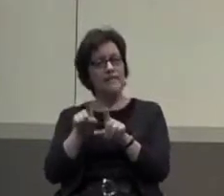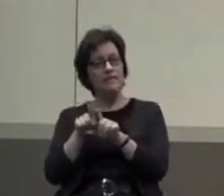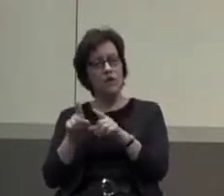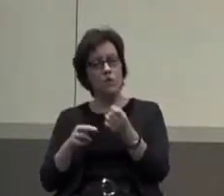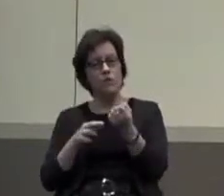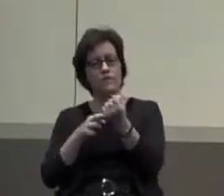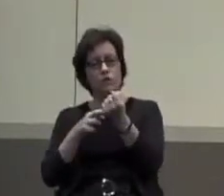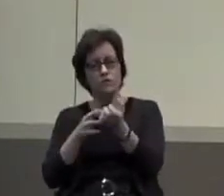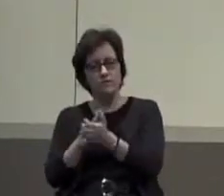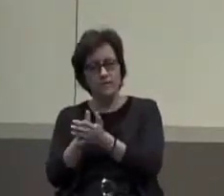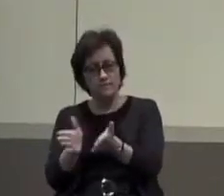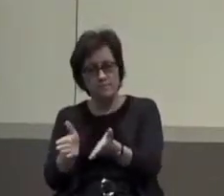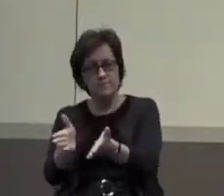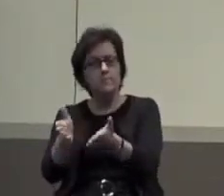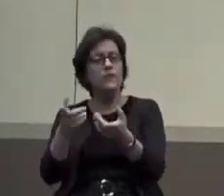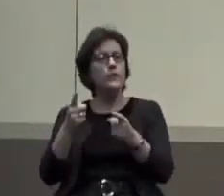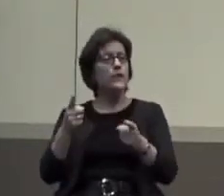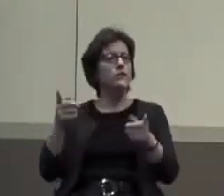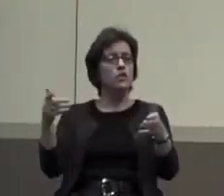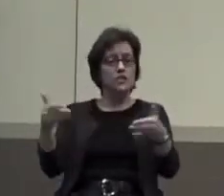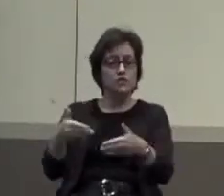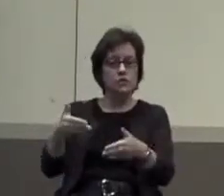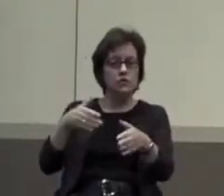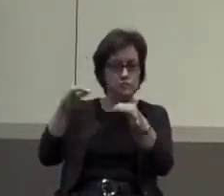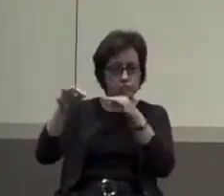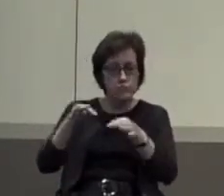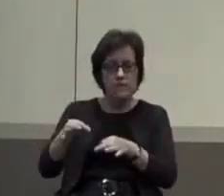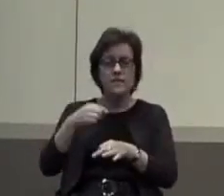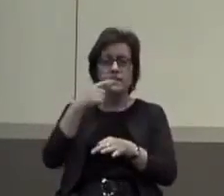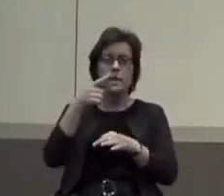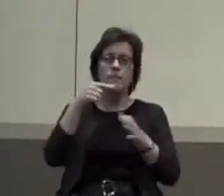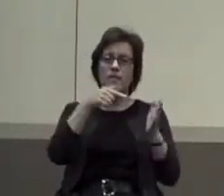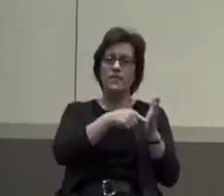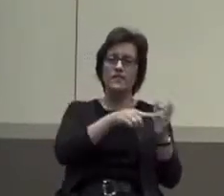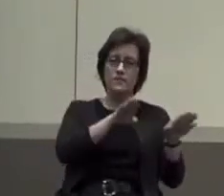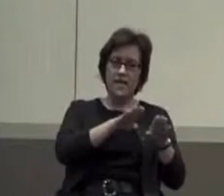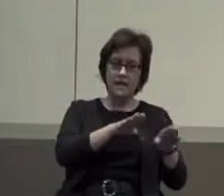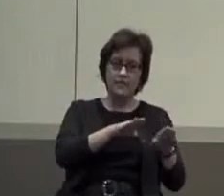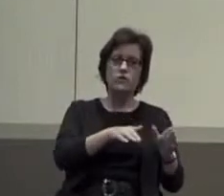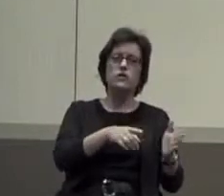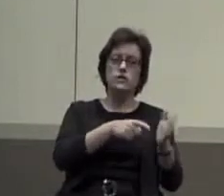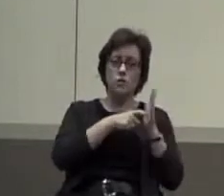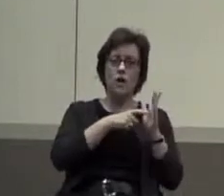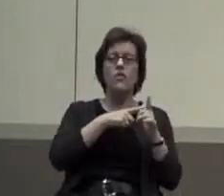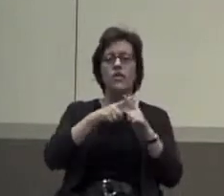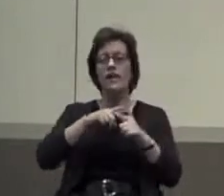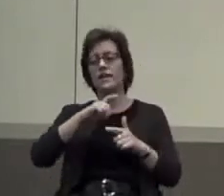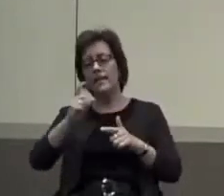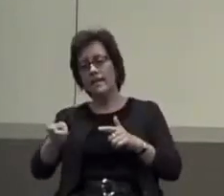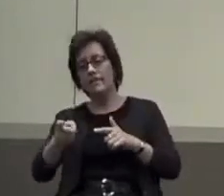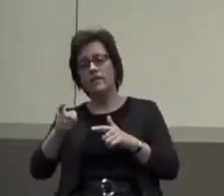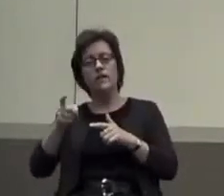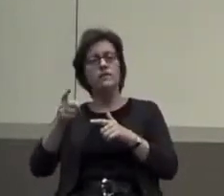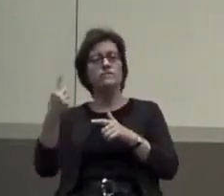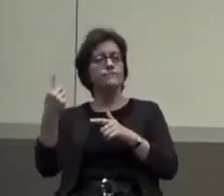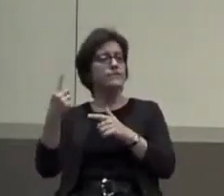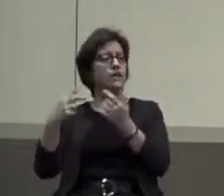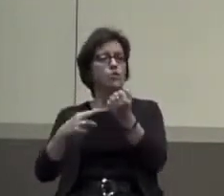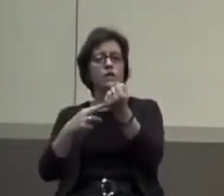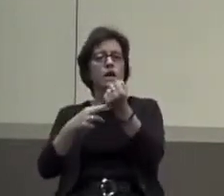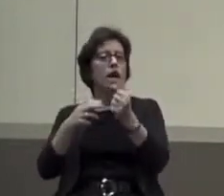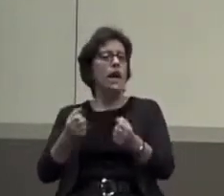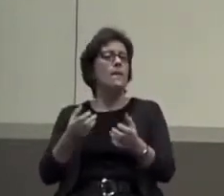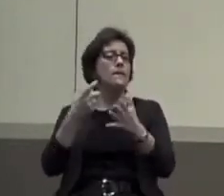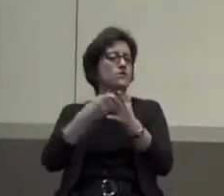When you introduce it to students, you need to tell them what behavior is required to get the reinforcer, how much it costs, how they can access it,